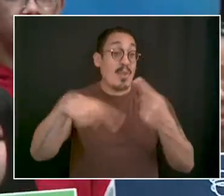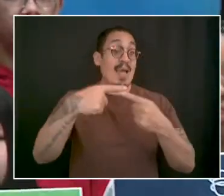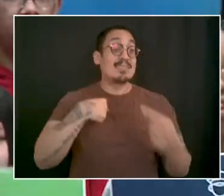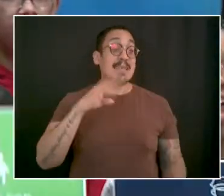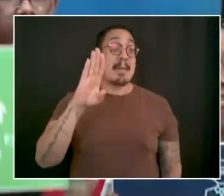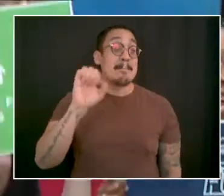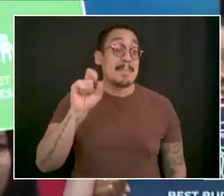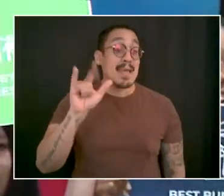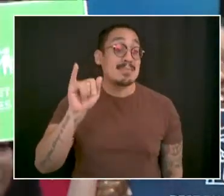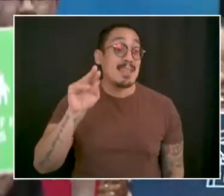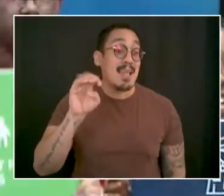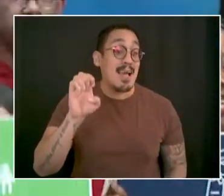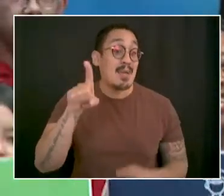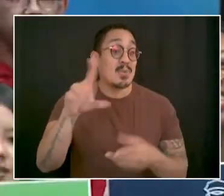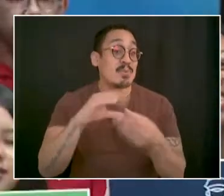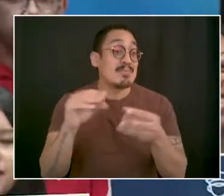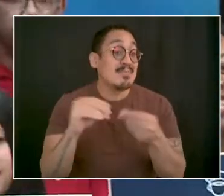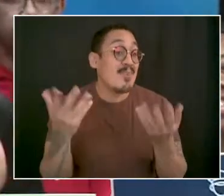say?